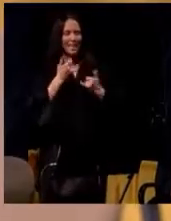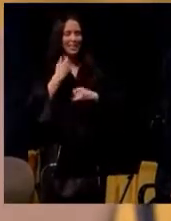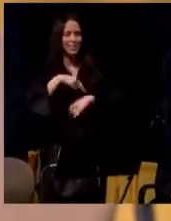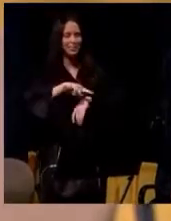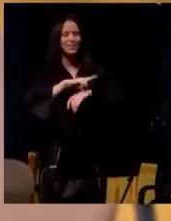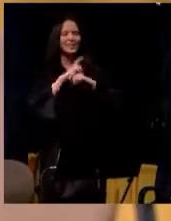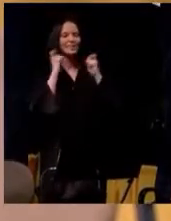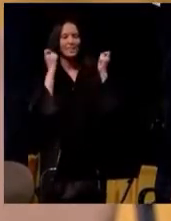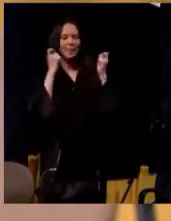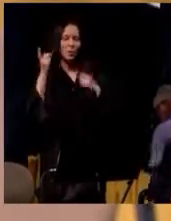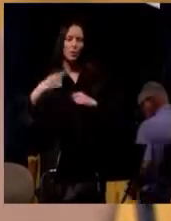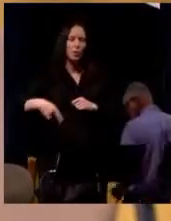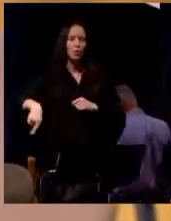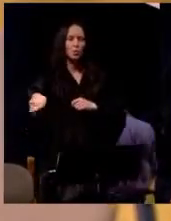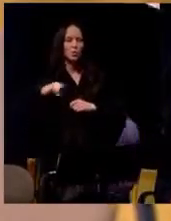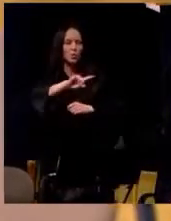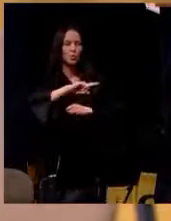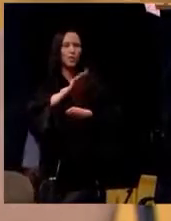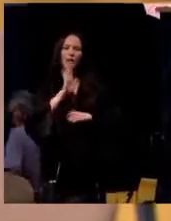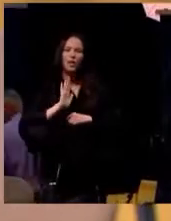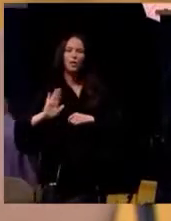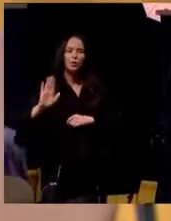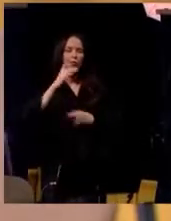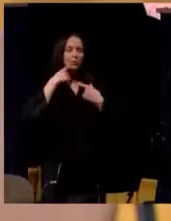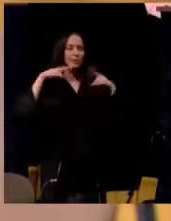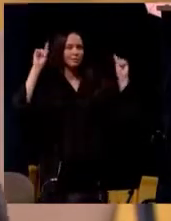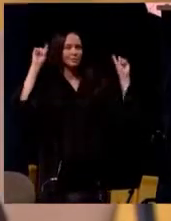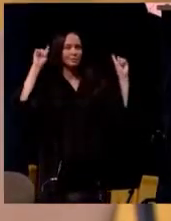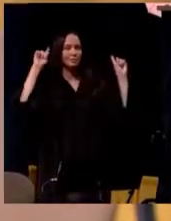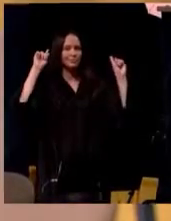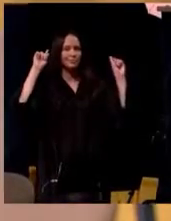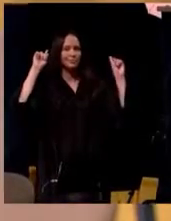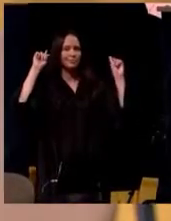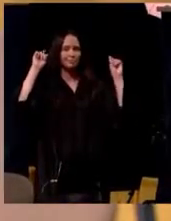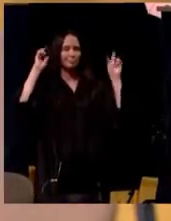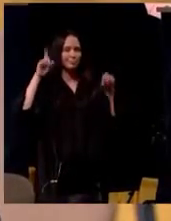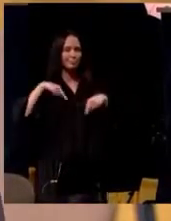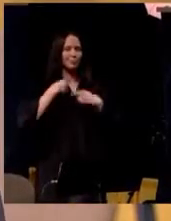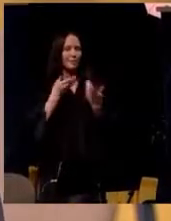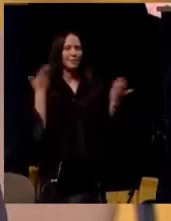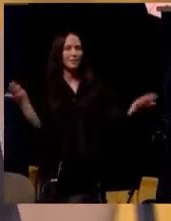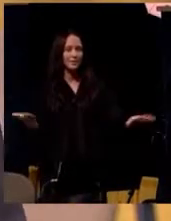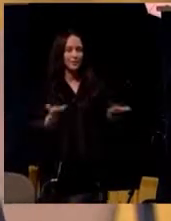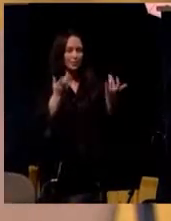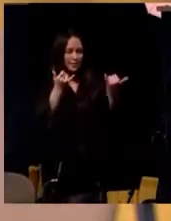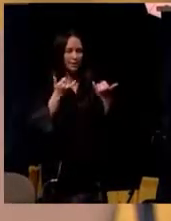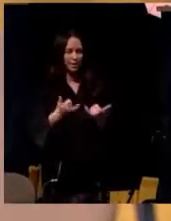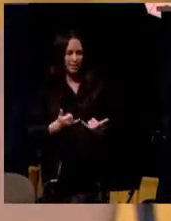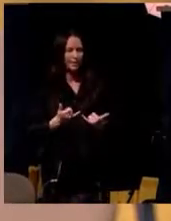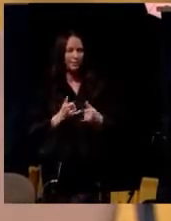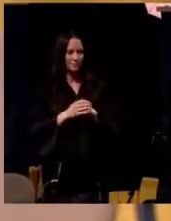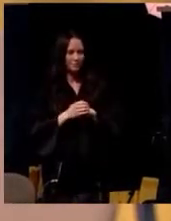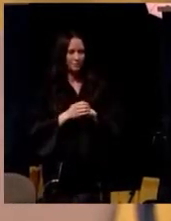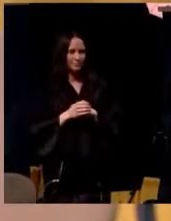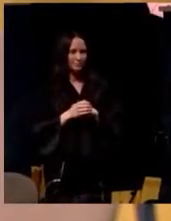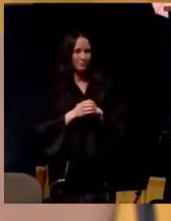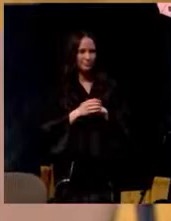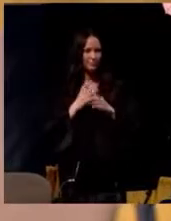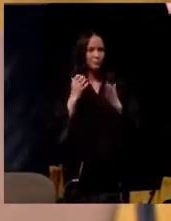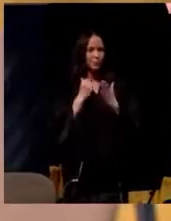you on your accomplishments on making it to this point in time. You have earned this moment in